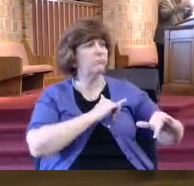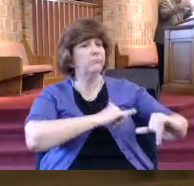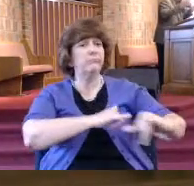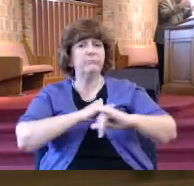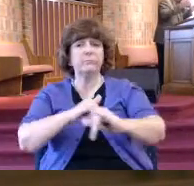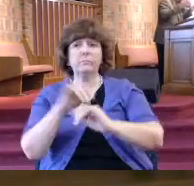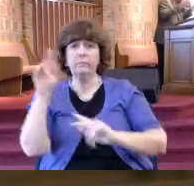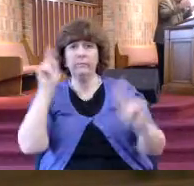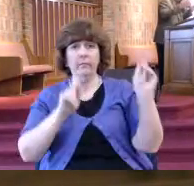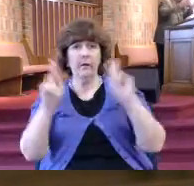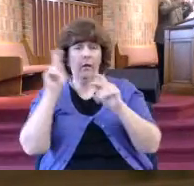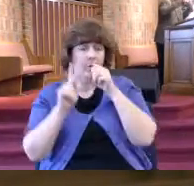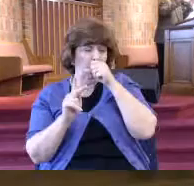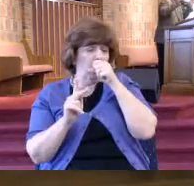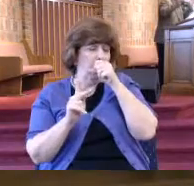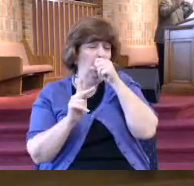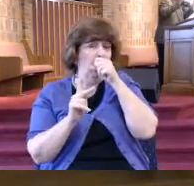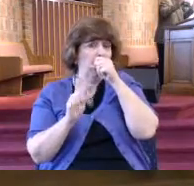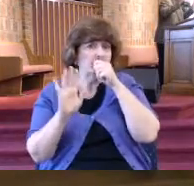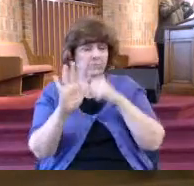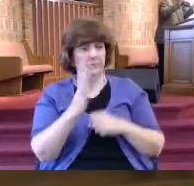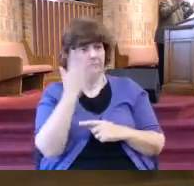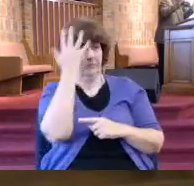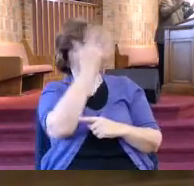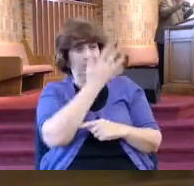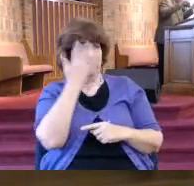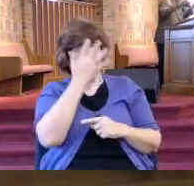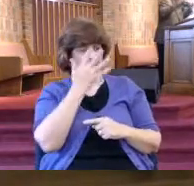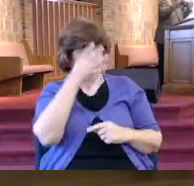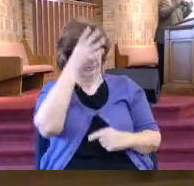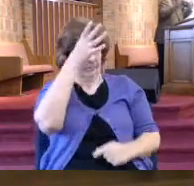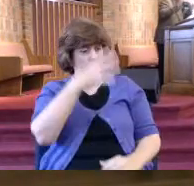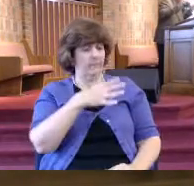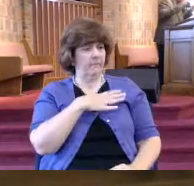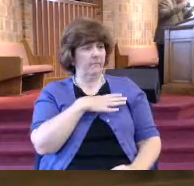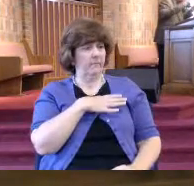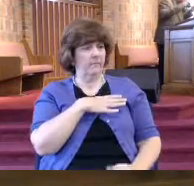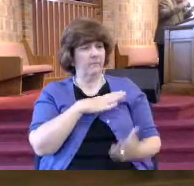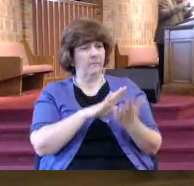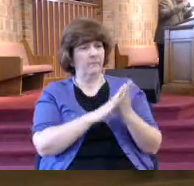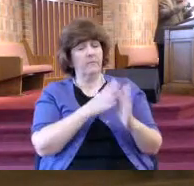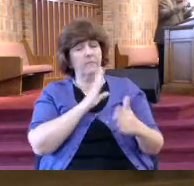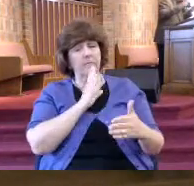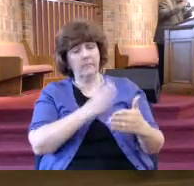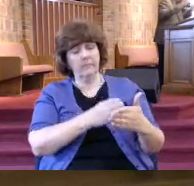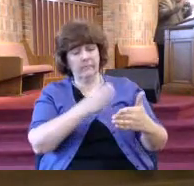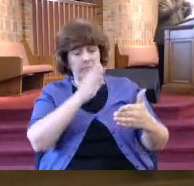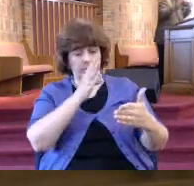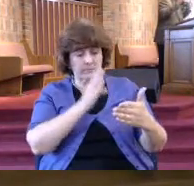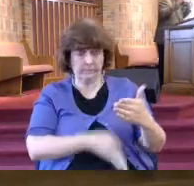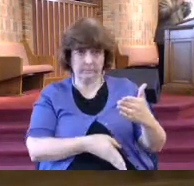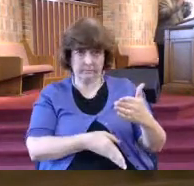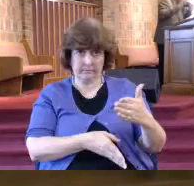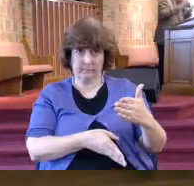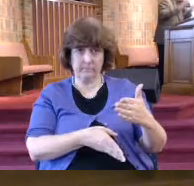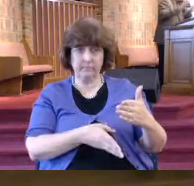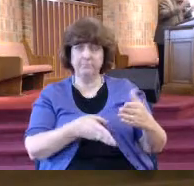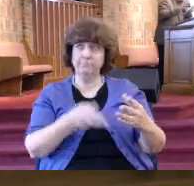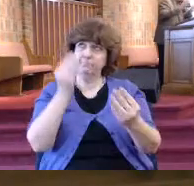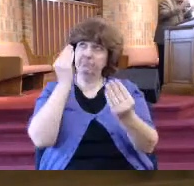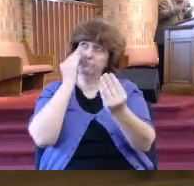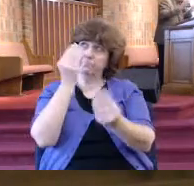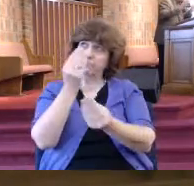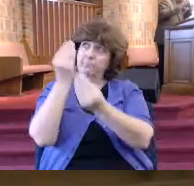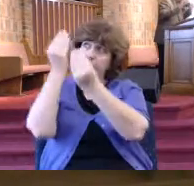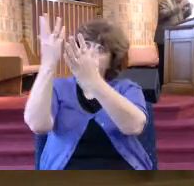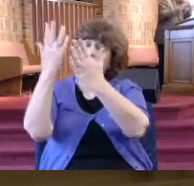found in appearance as a man. Now notice what comes next. He humbled himself and became obedient to the point